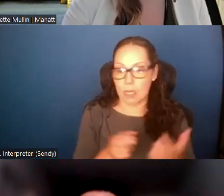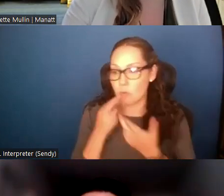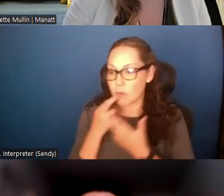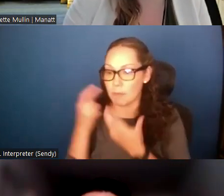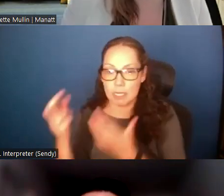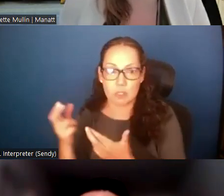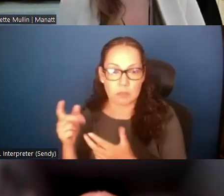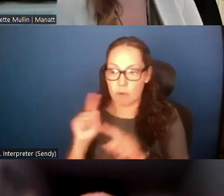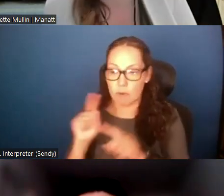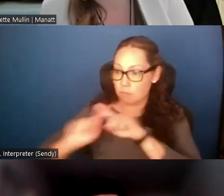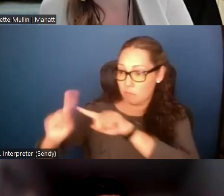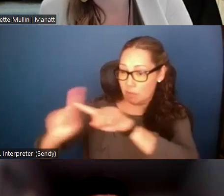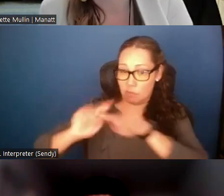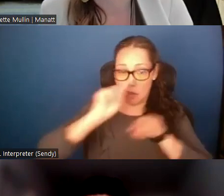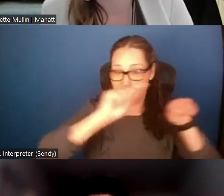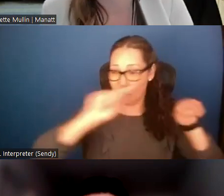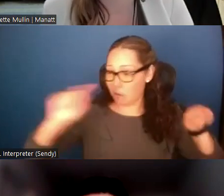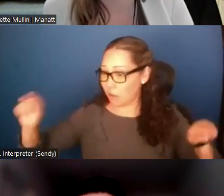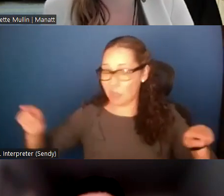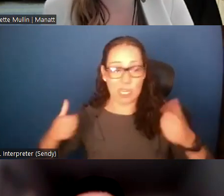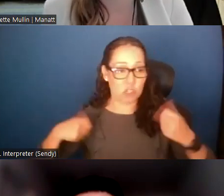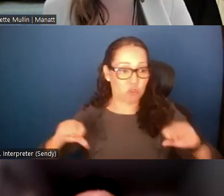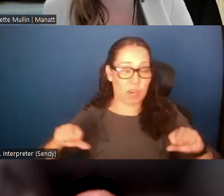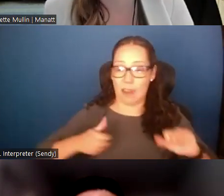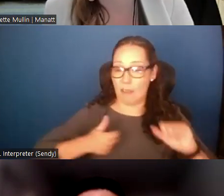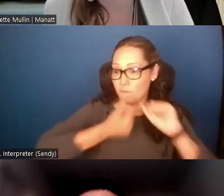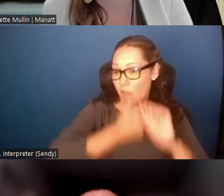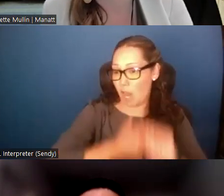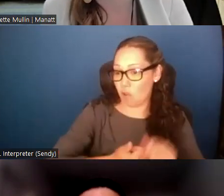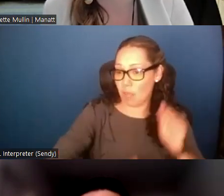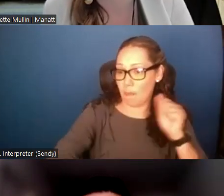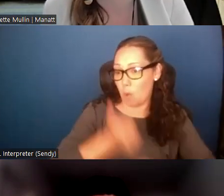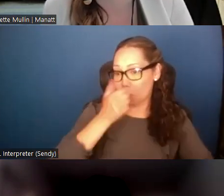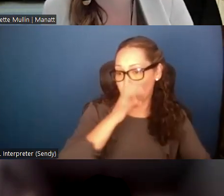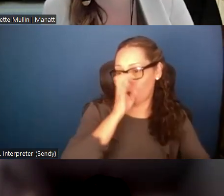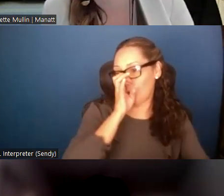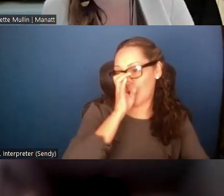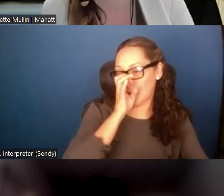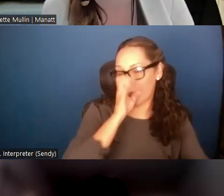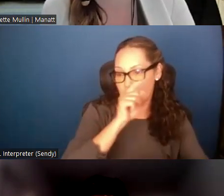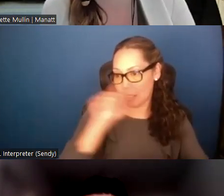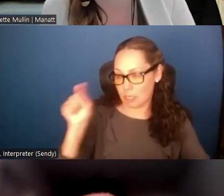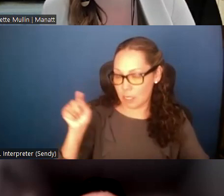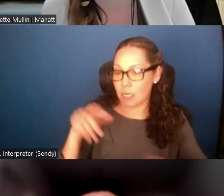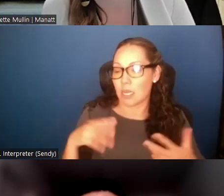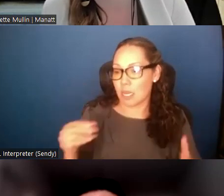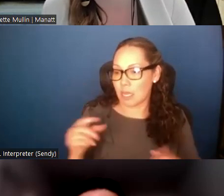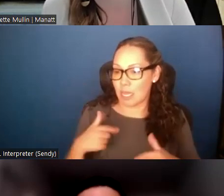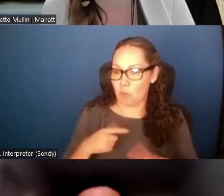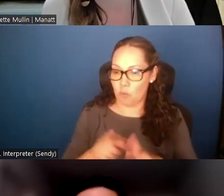then they have to follow the most strict of those, and then we're going to have a separate thing. And